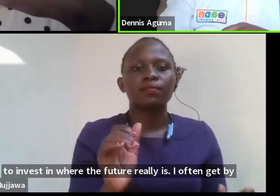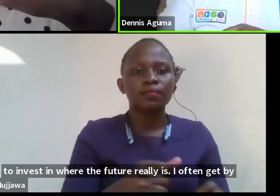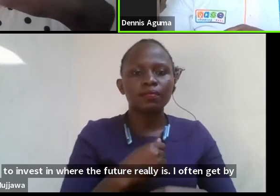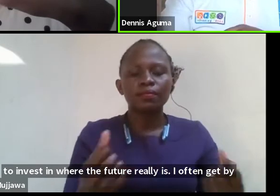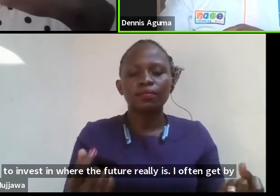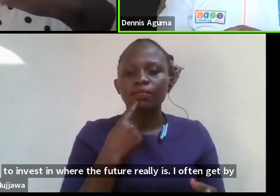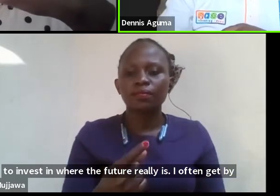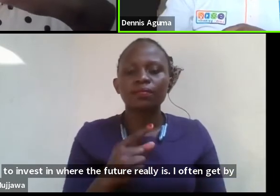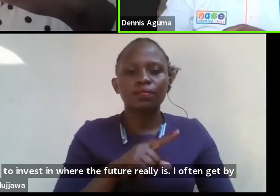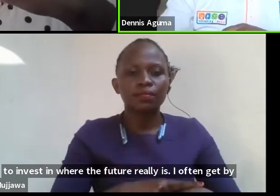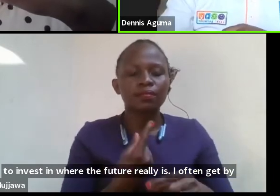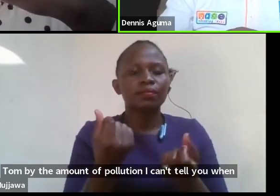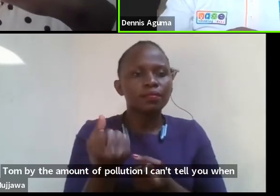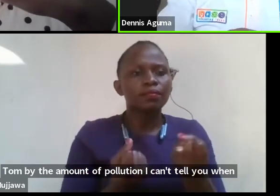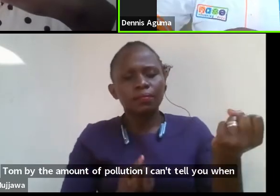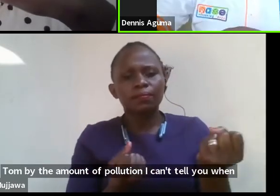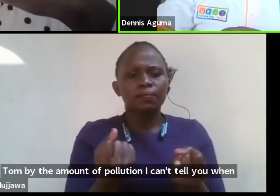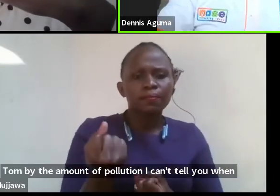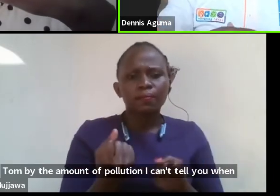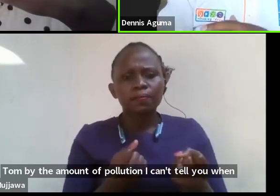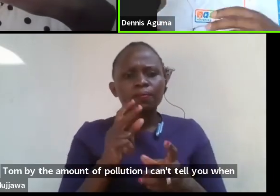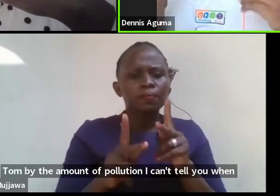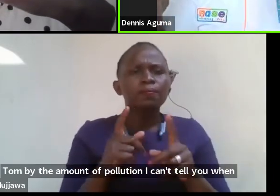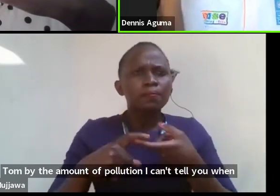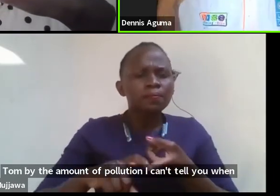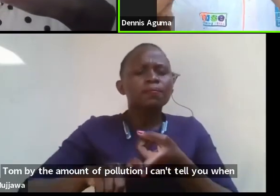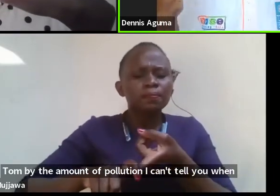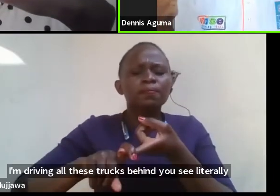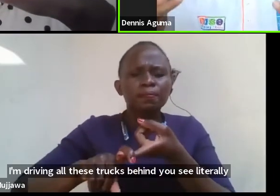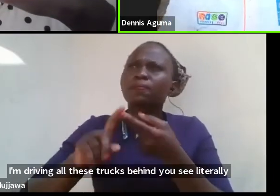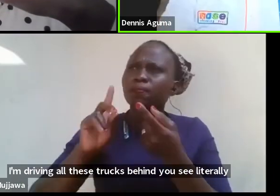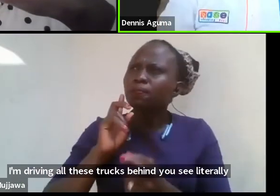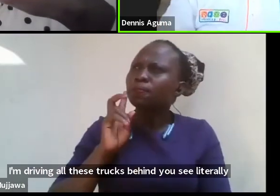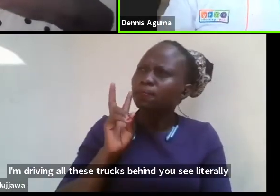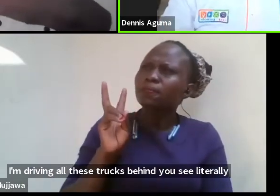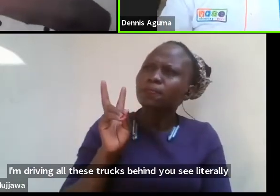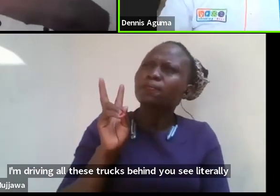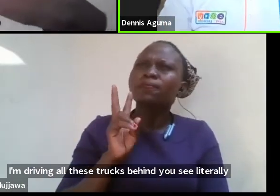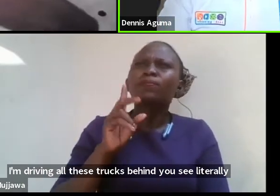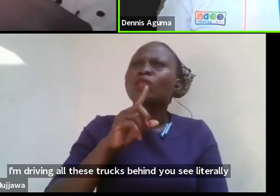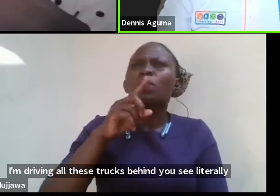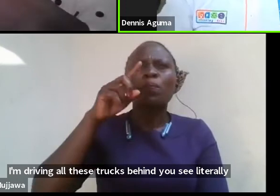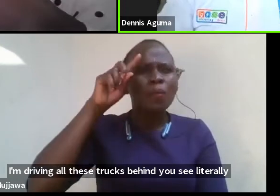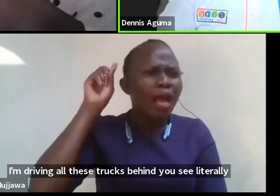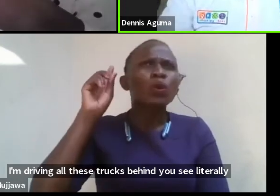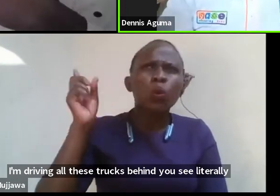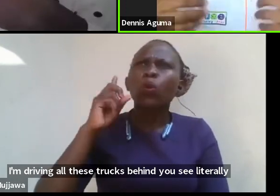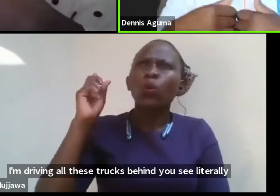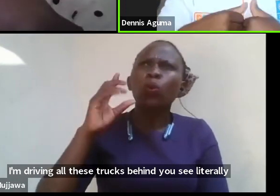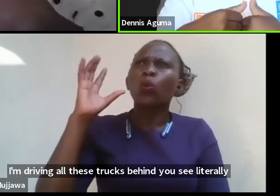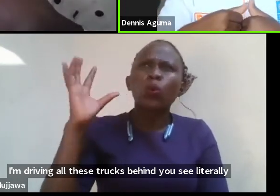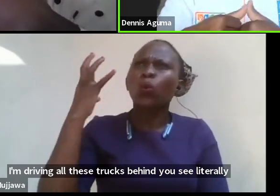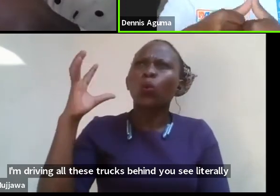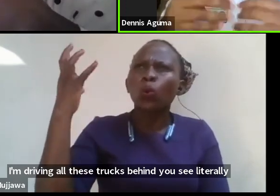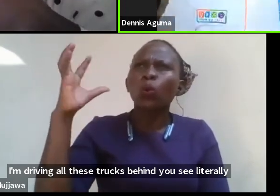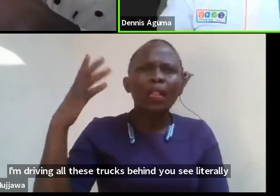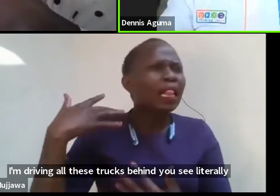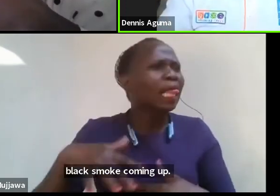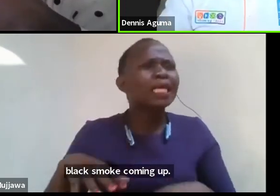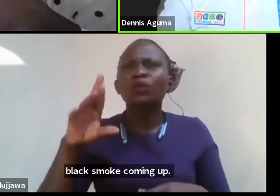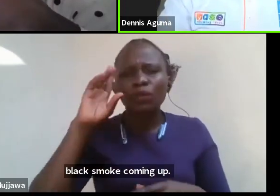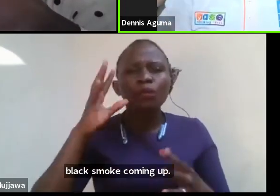driving all these trucks behind, you see literally black smoke coming out. And this is the stuff that we're all breathing in, and no one